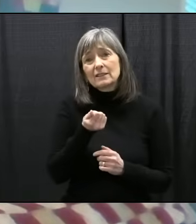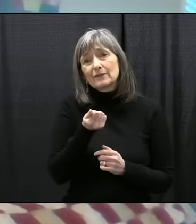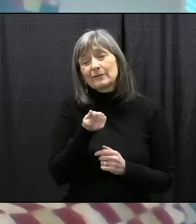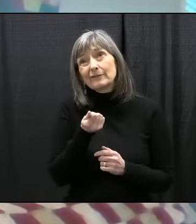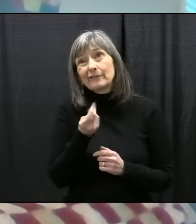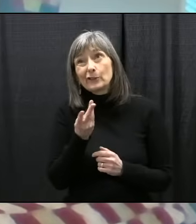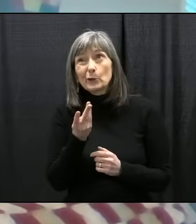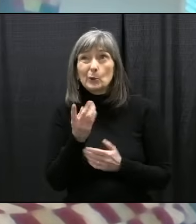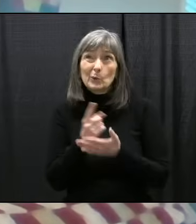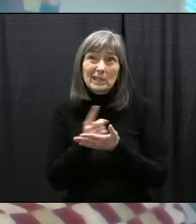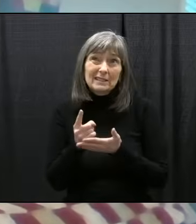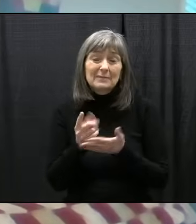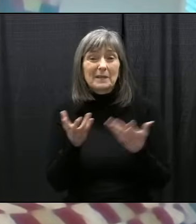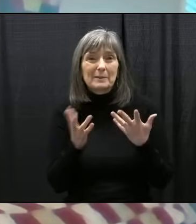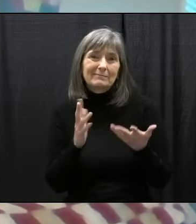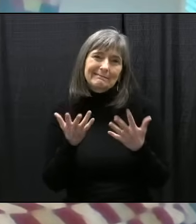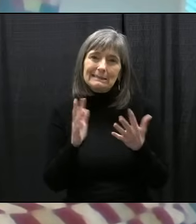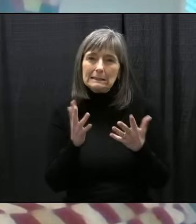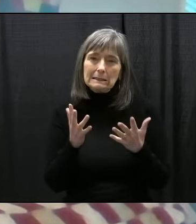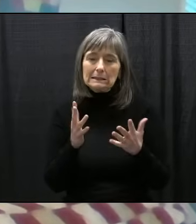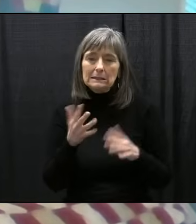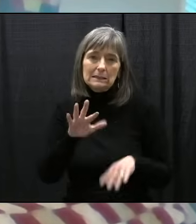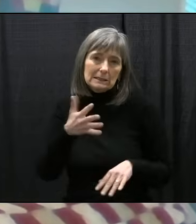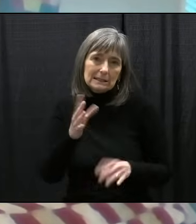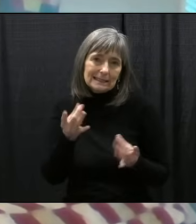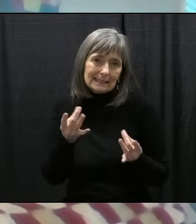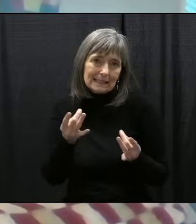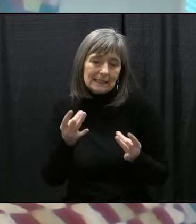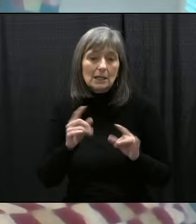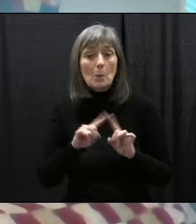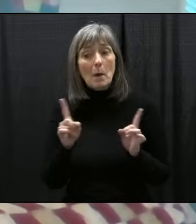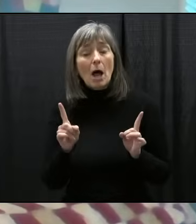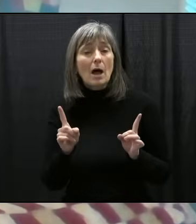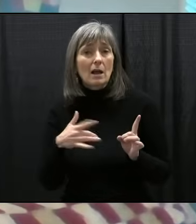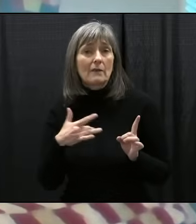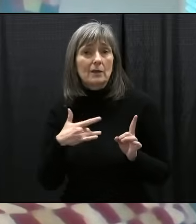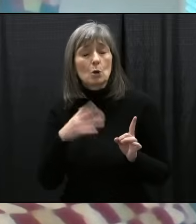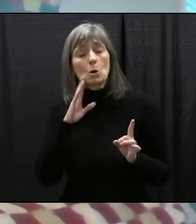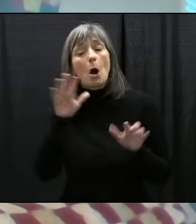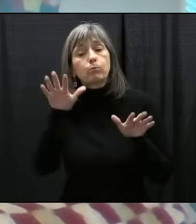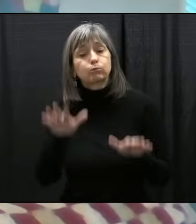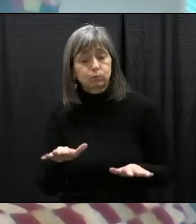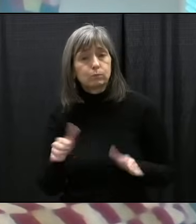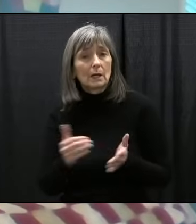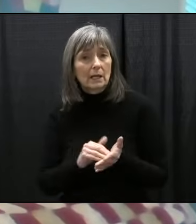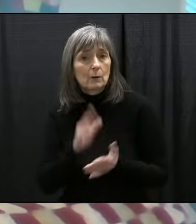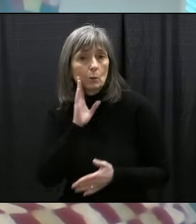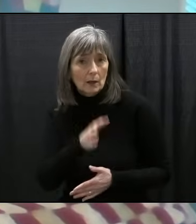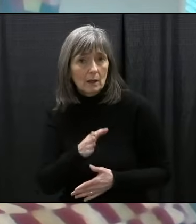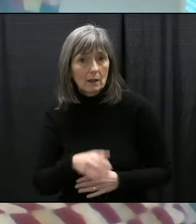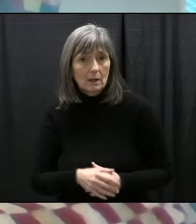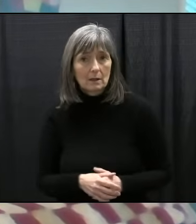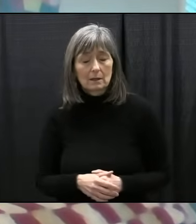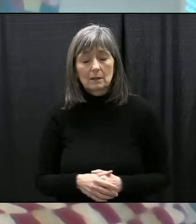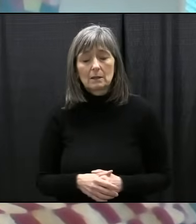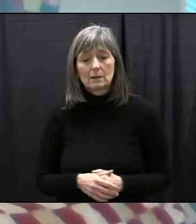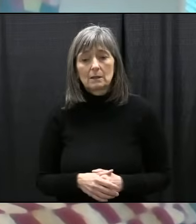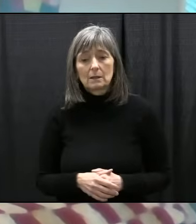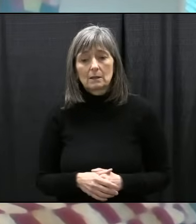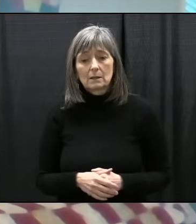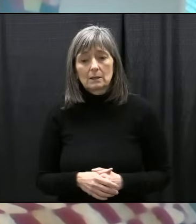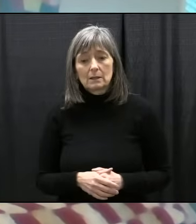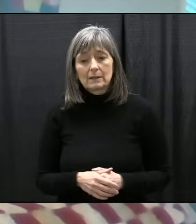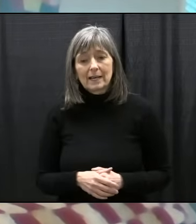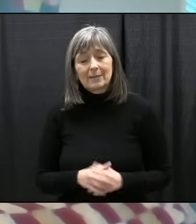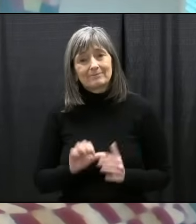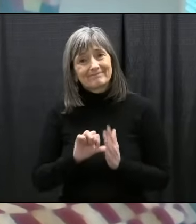less than ideal weeks, I think, but I think we will be able to get to a good place again. So I want to reinforce that